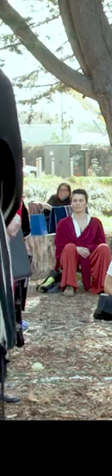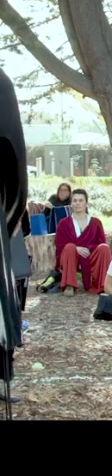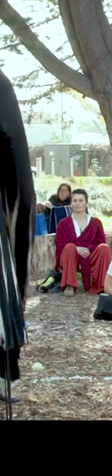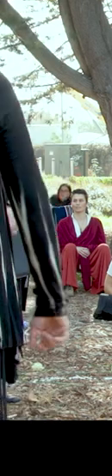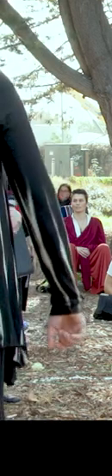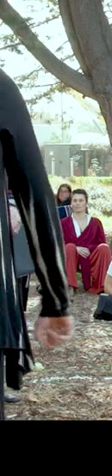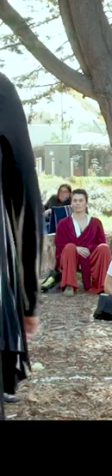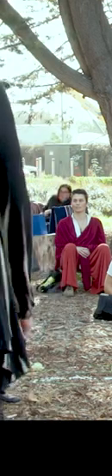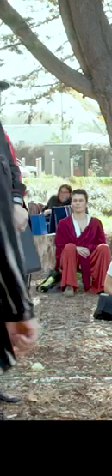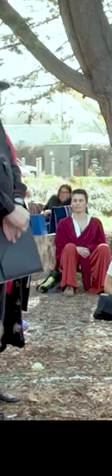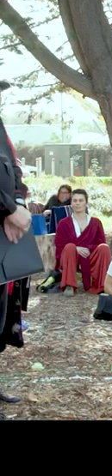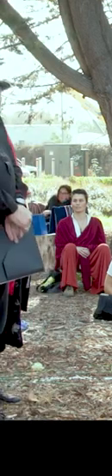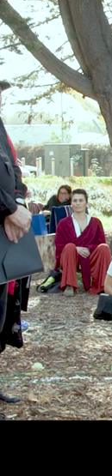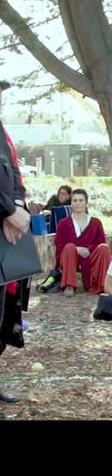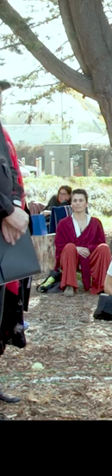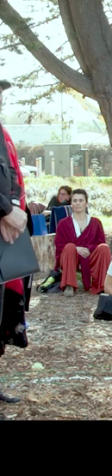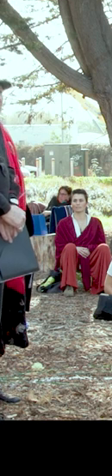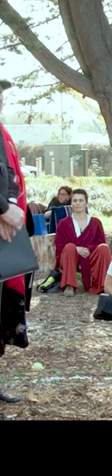Hussein Taha.